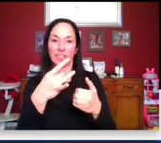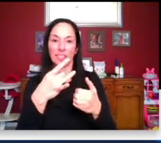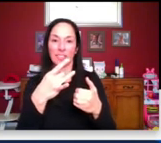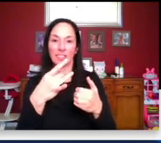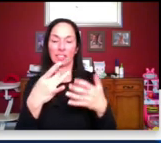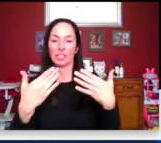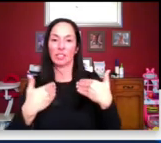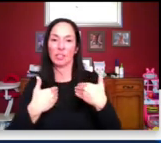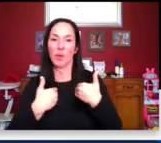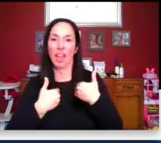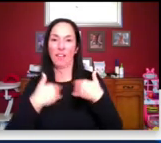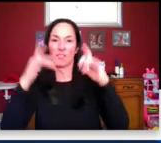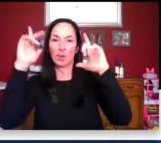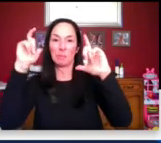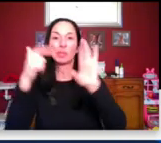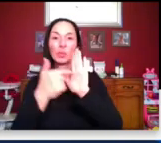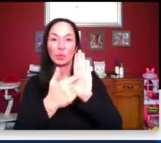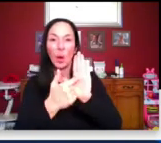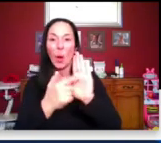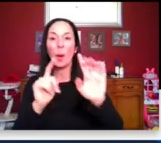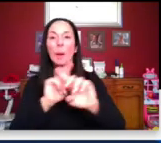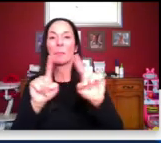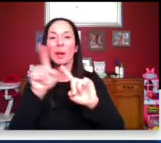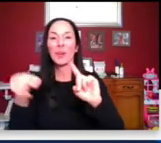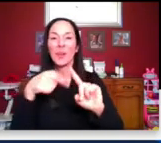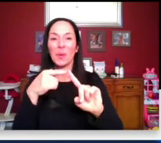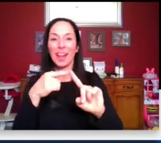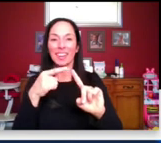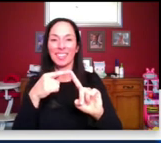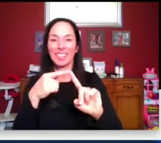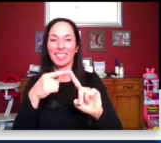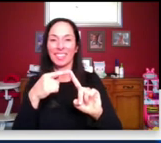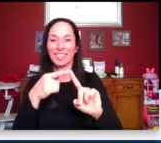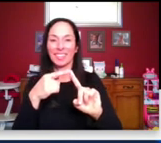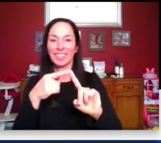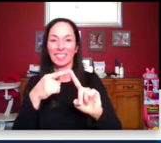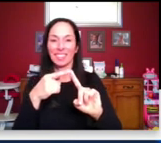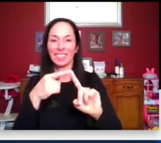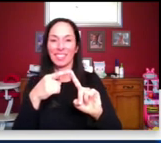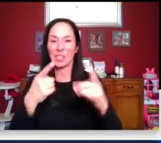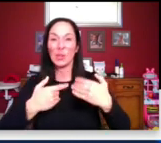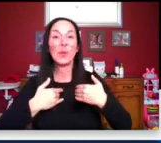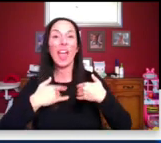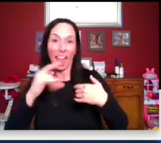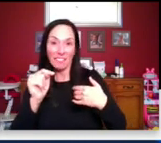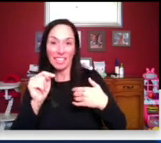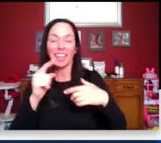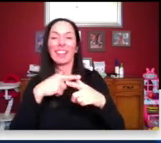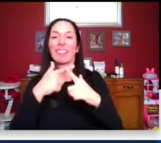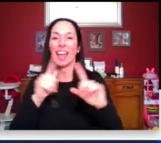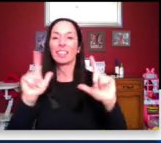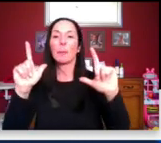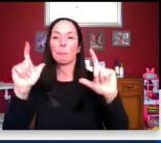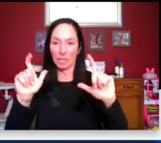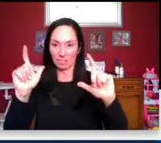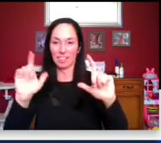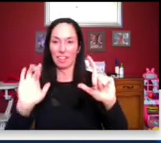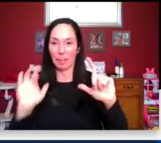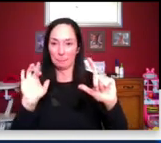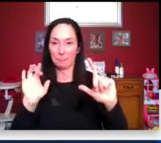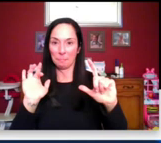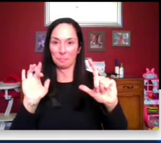photograph shown. But once you have where you would like, you can click the